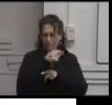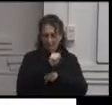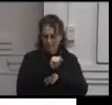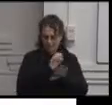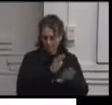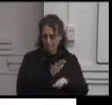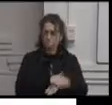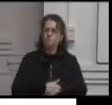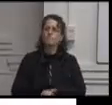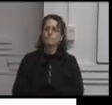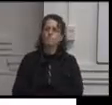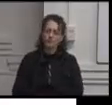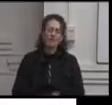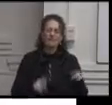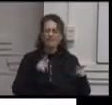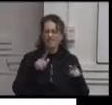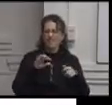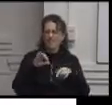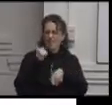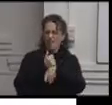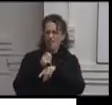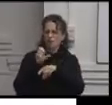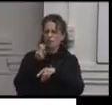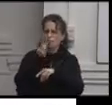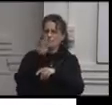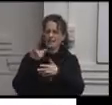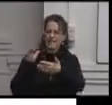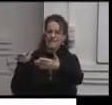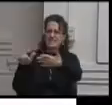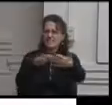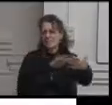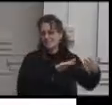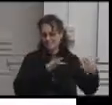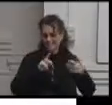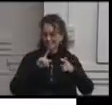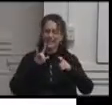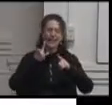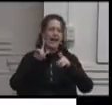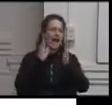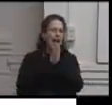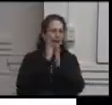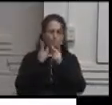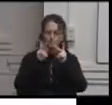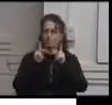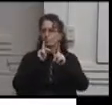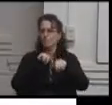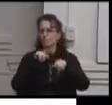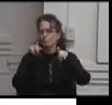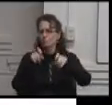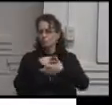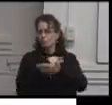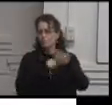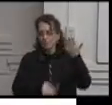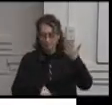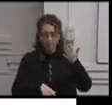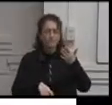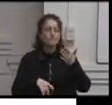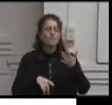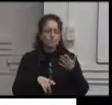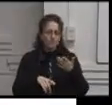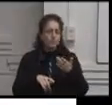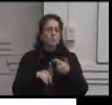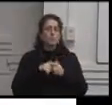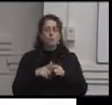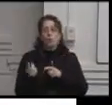on the results of the survey. And we're now a year into that program, and we'll be giving out a